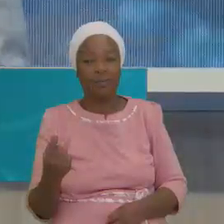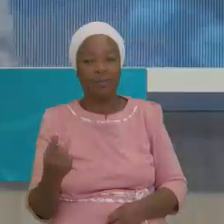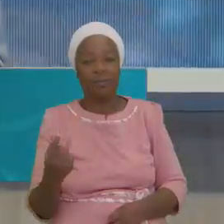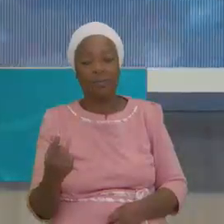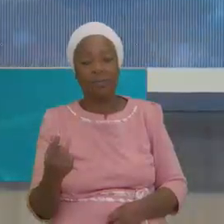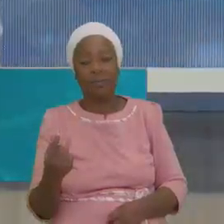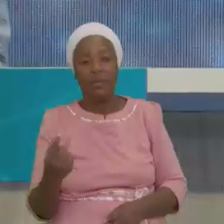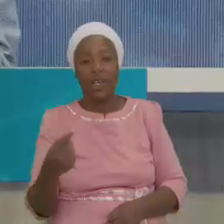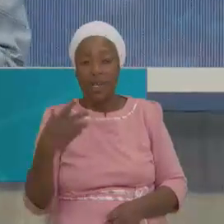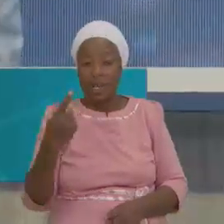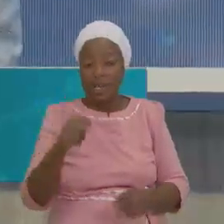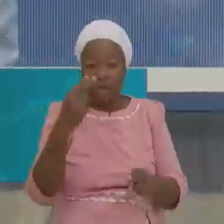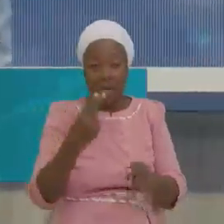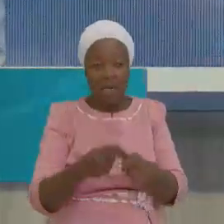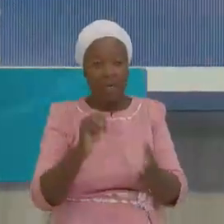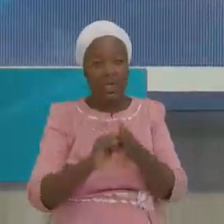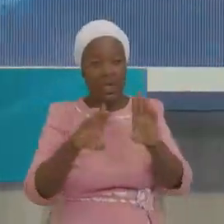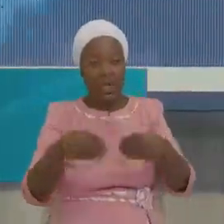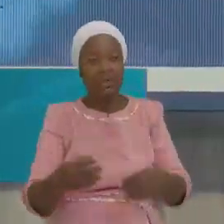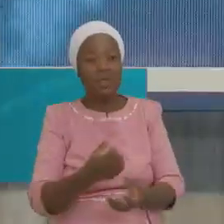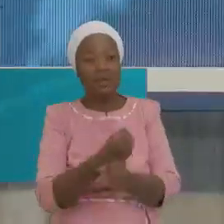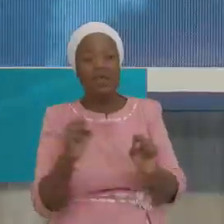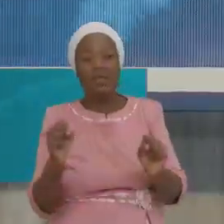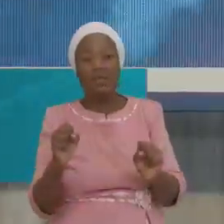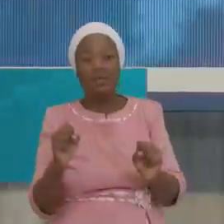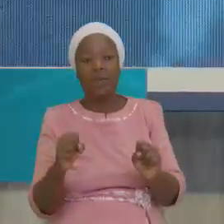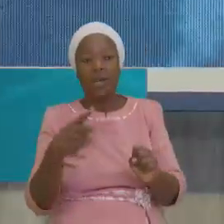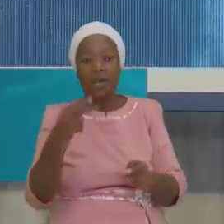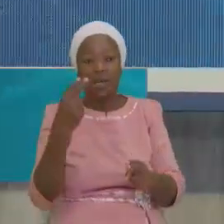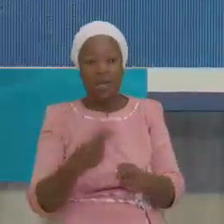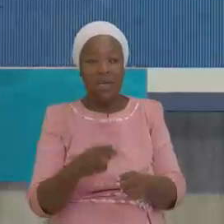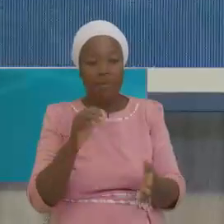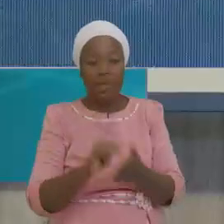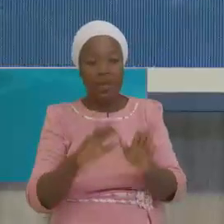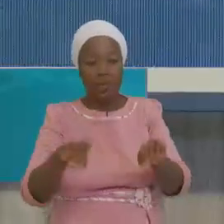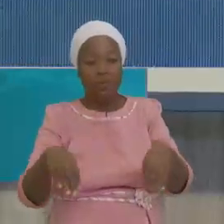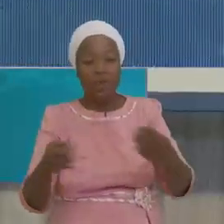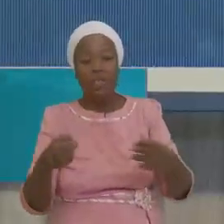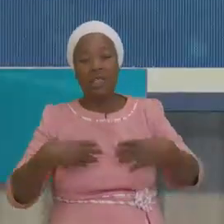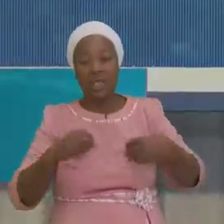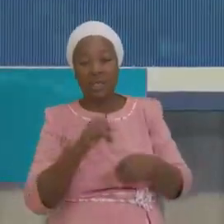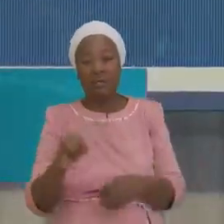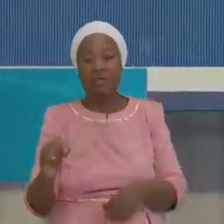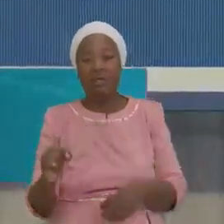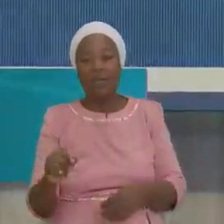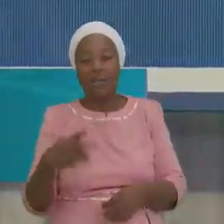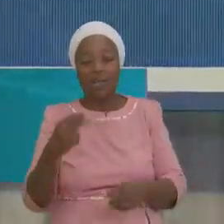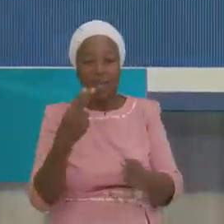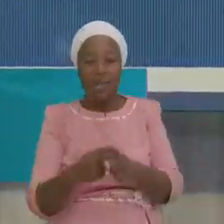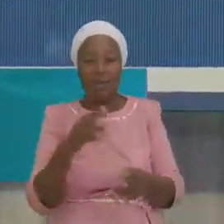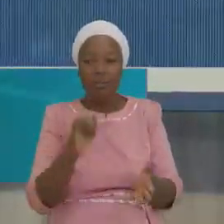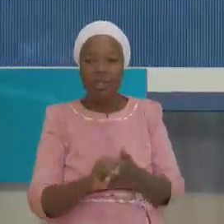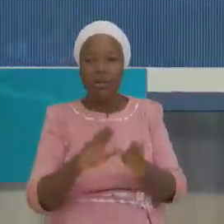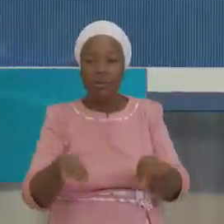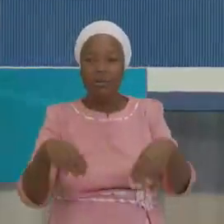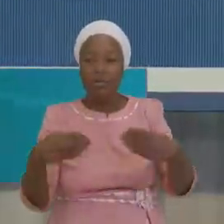The name that gives salvation, the name that provides healing, the name that